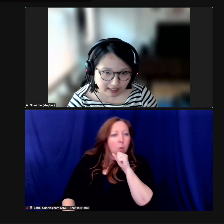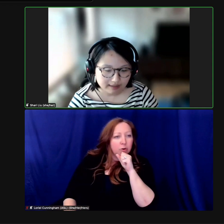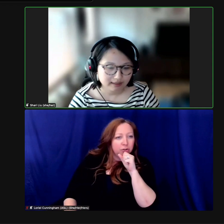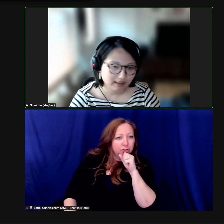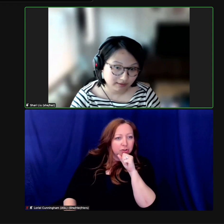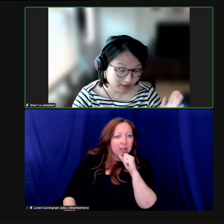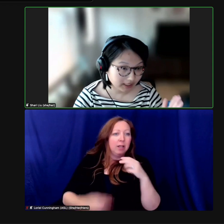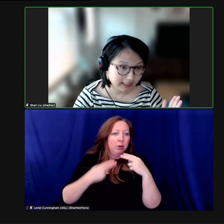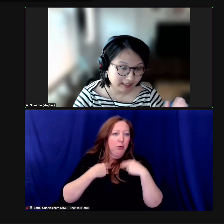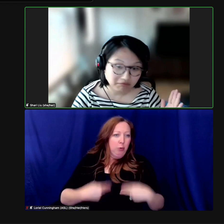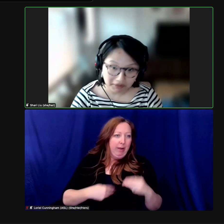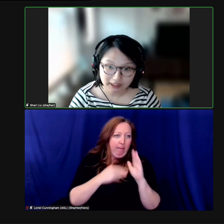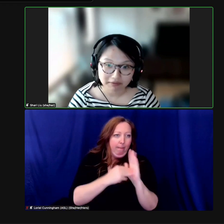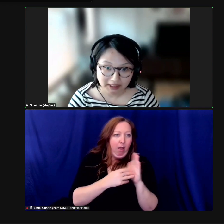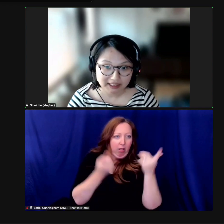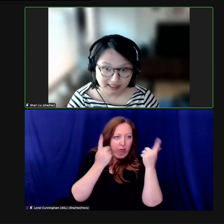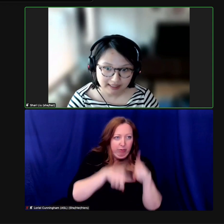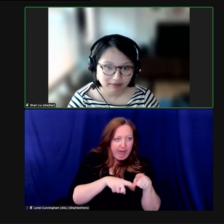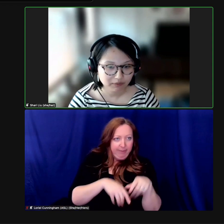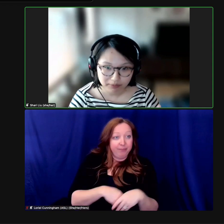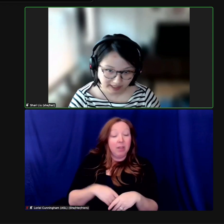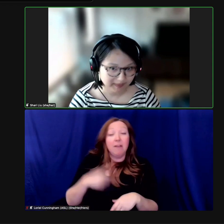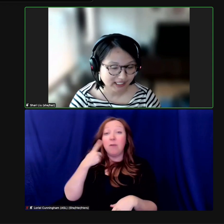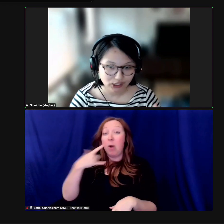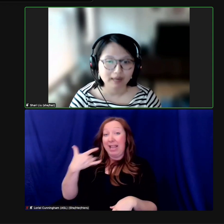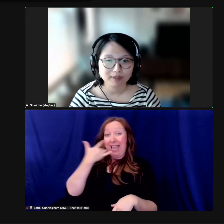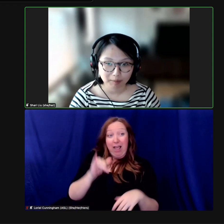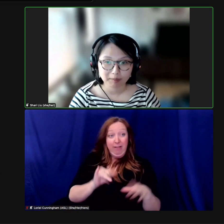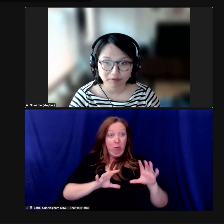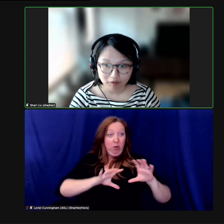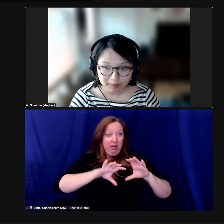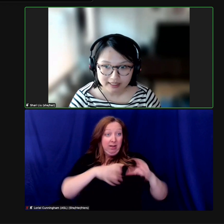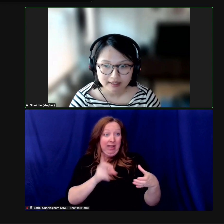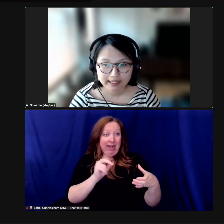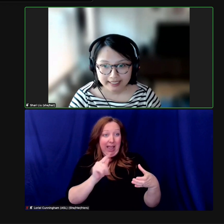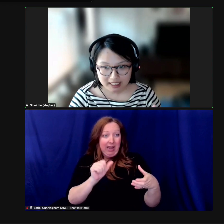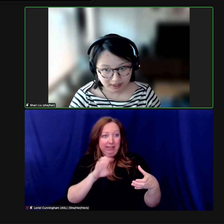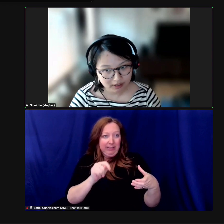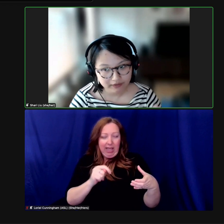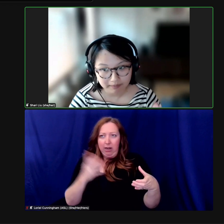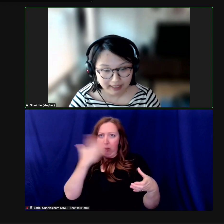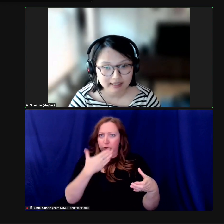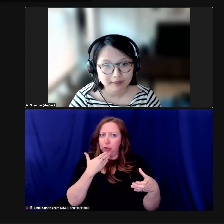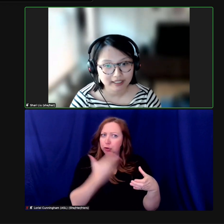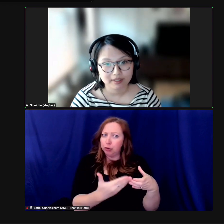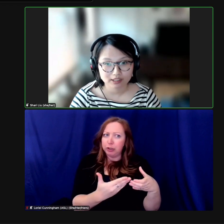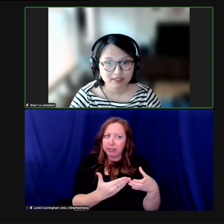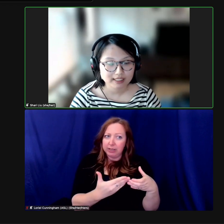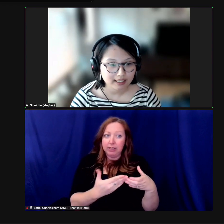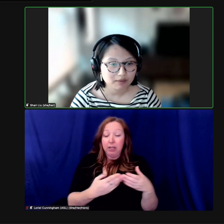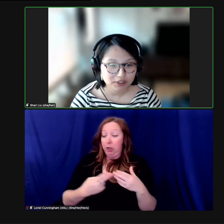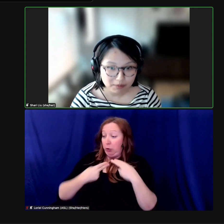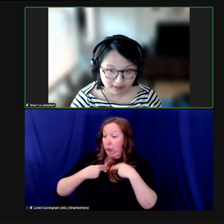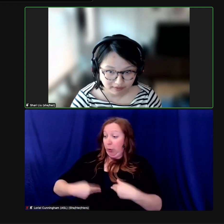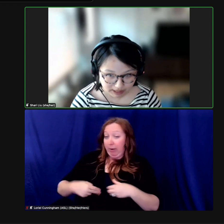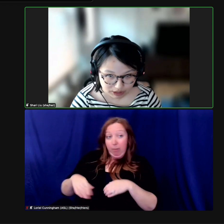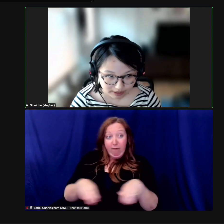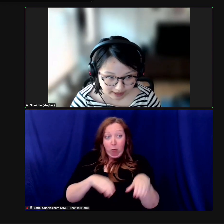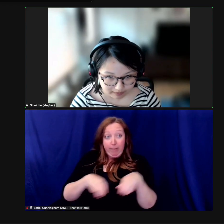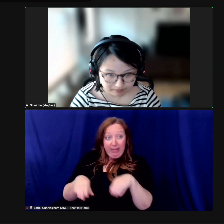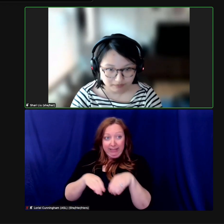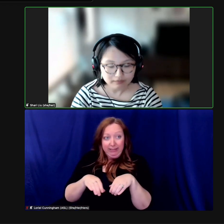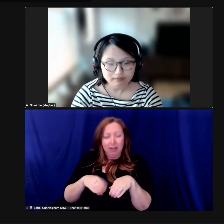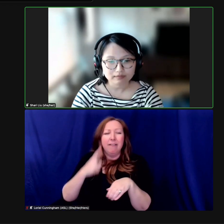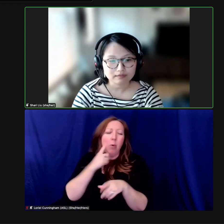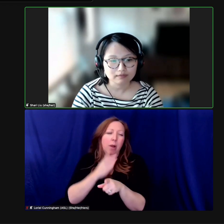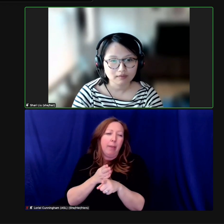data set, it's looking really, really good. We've pretty much got human performance, especially for the main dependent measure of the study, which is preferential